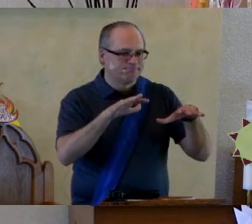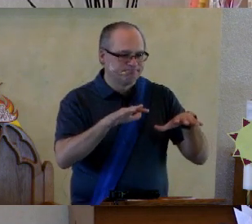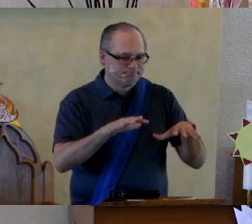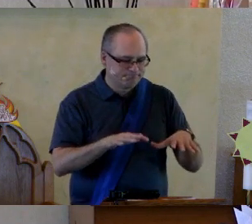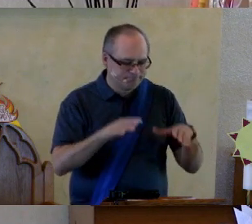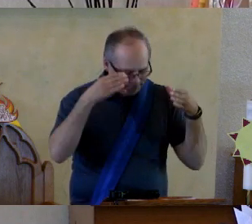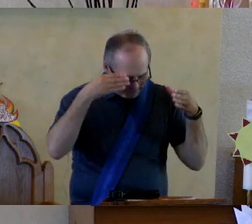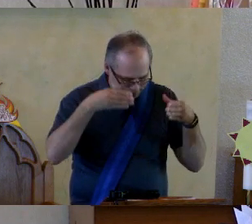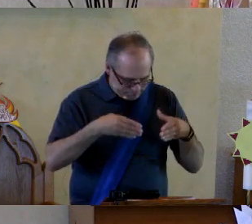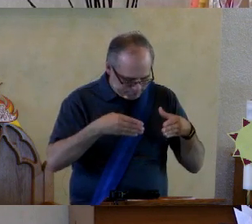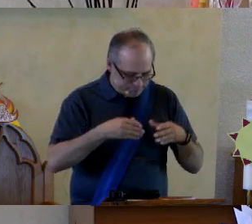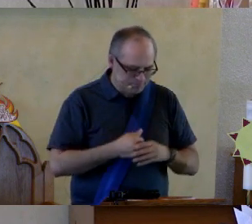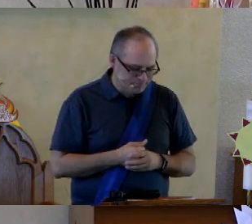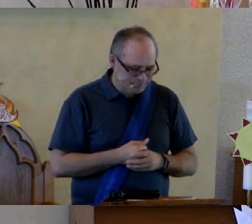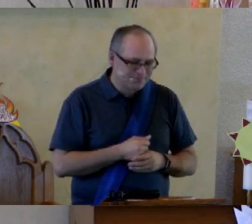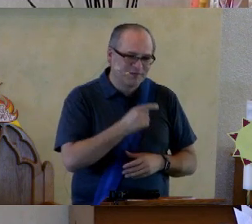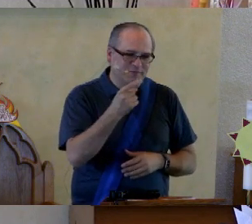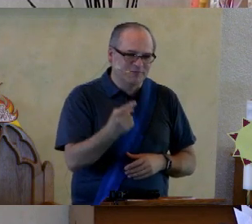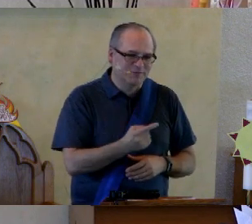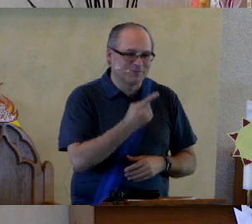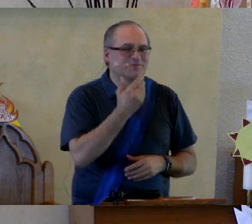It's always good to pray for your preacher.